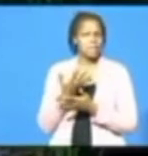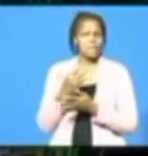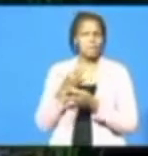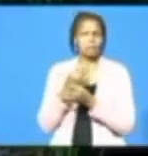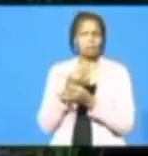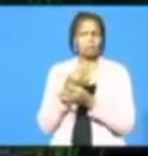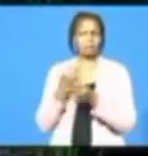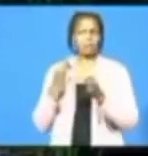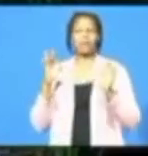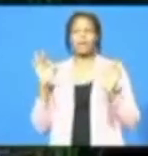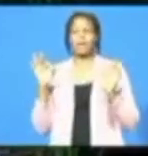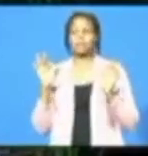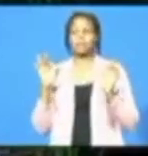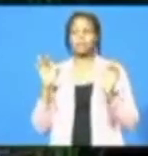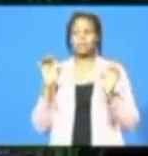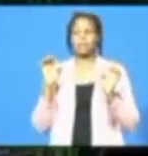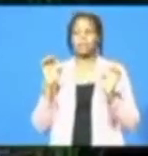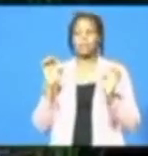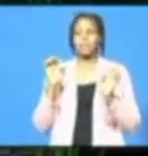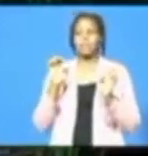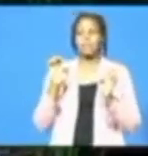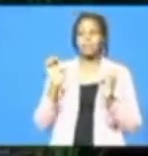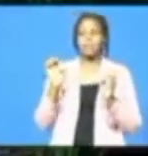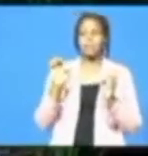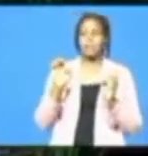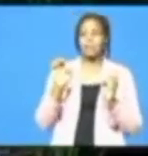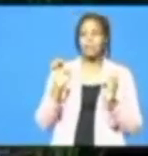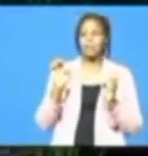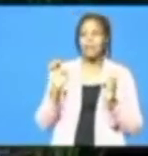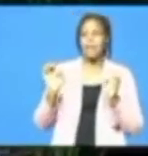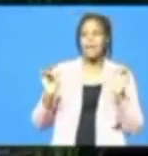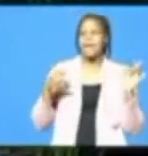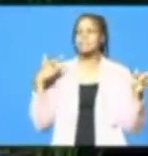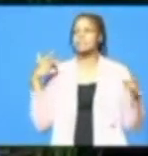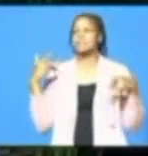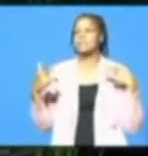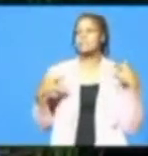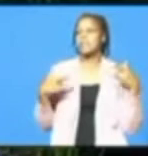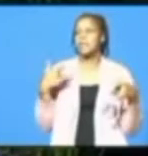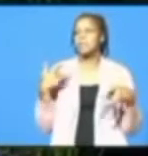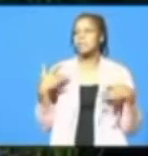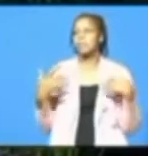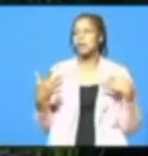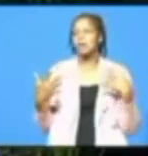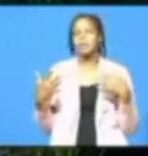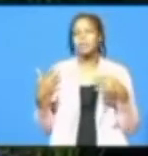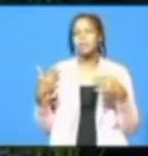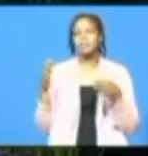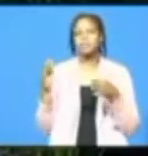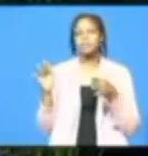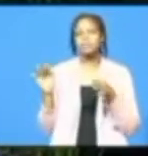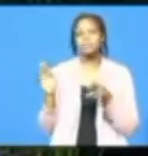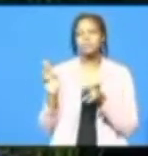Entertainment, crime is sensualized, sensationalized.